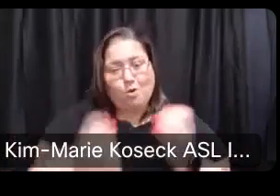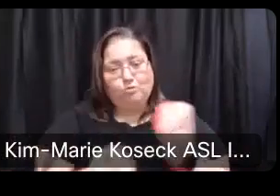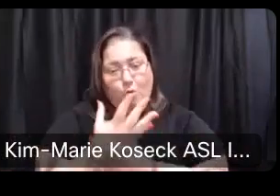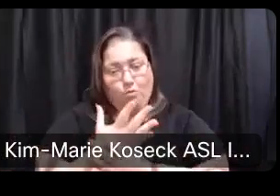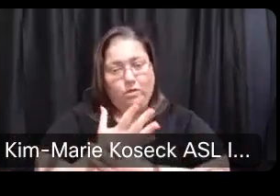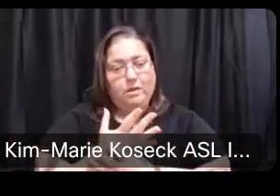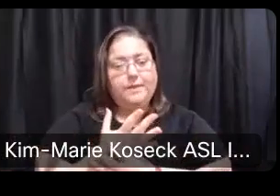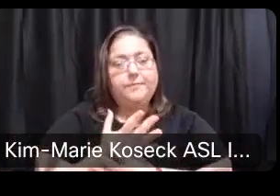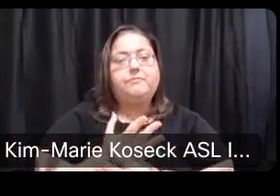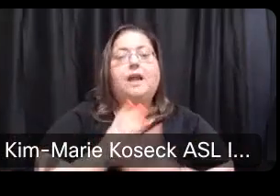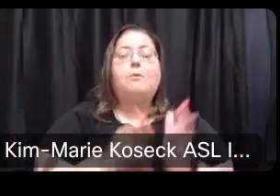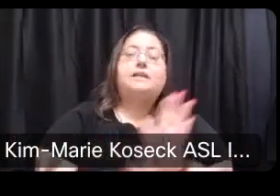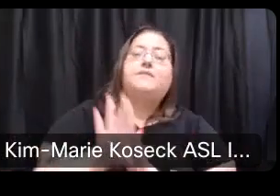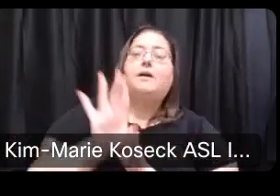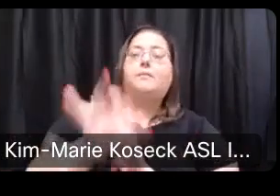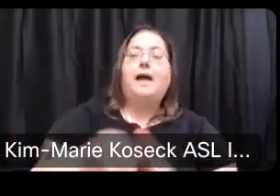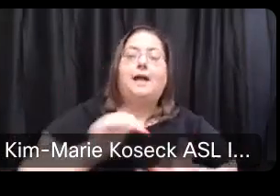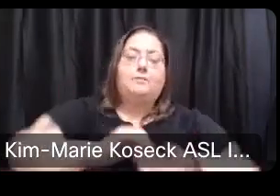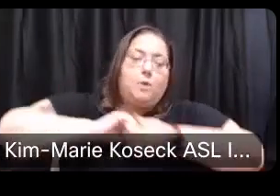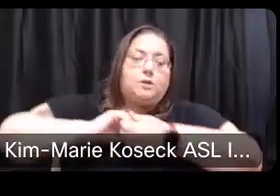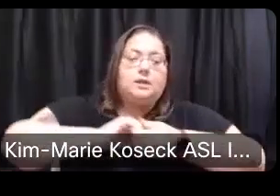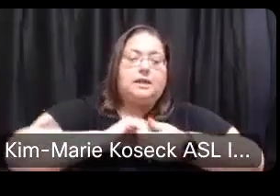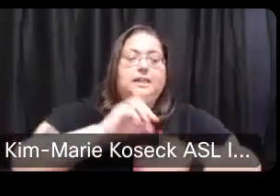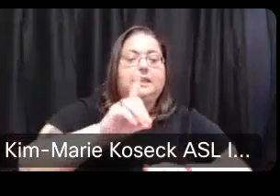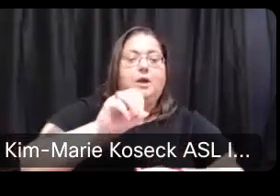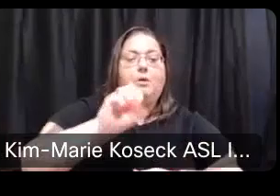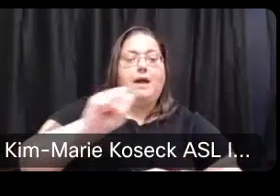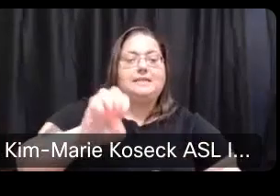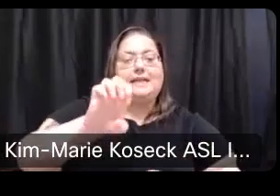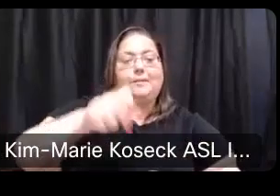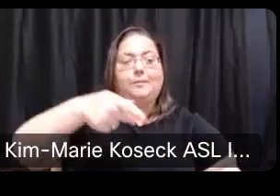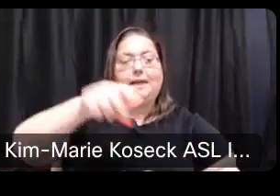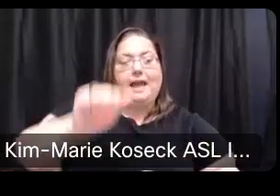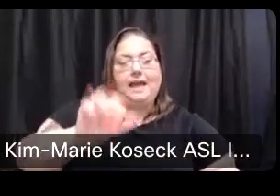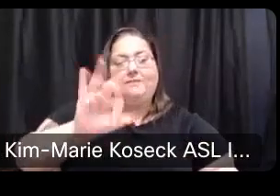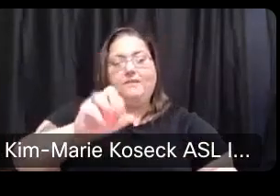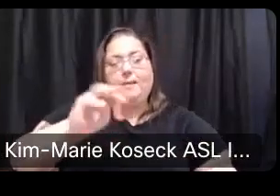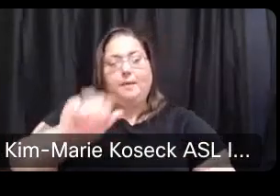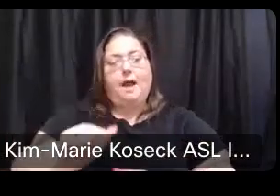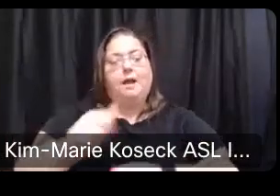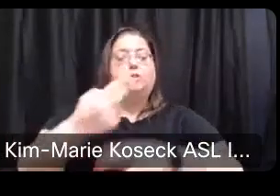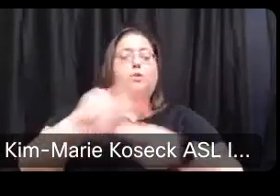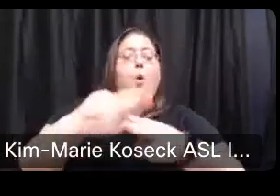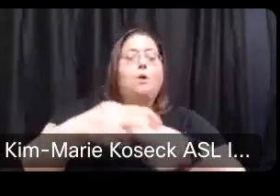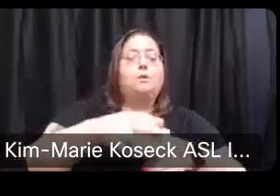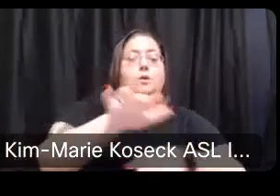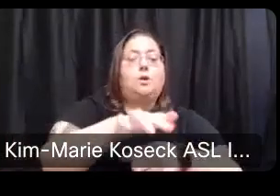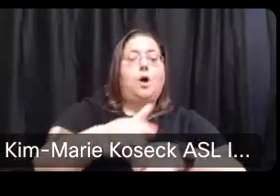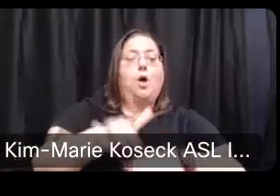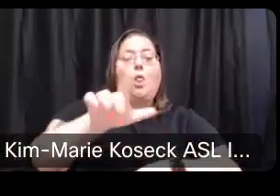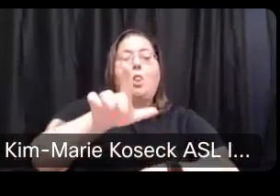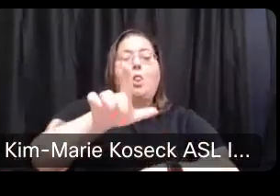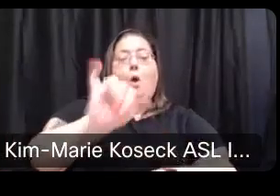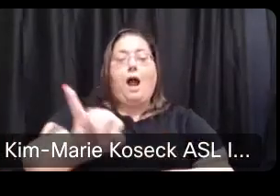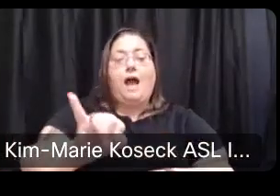that, we developed a partnership among DOS, EPA, and FEMA called the Long Island Community Resiliency Partnership. And we